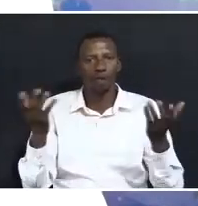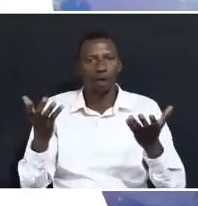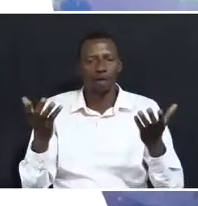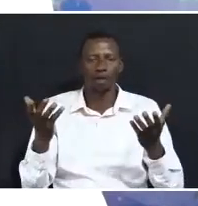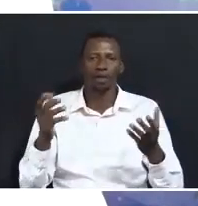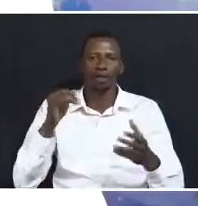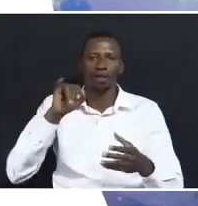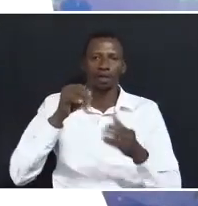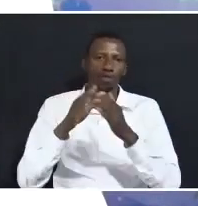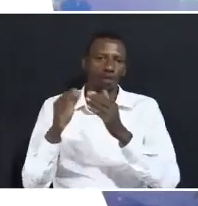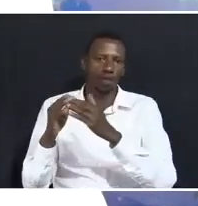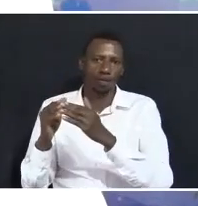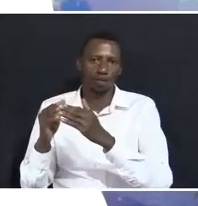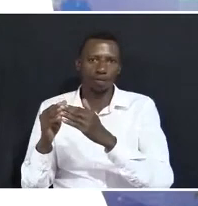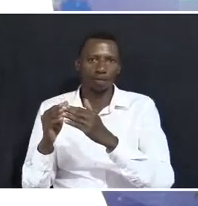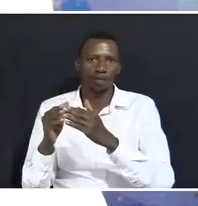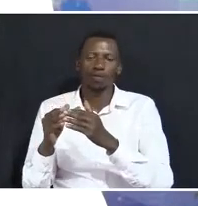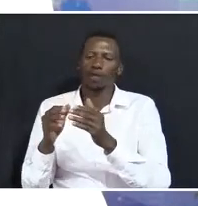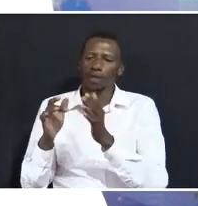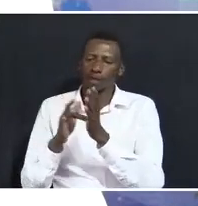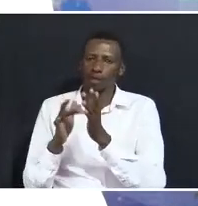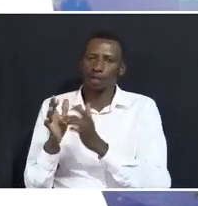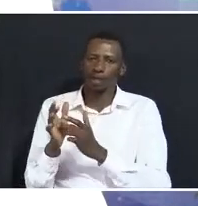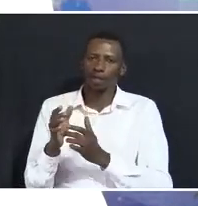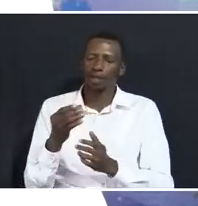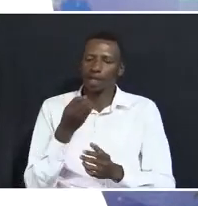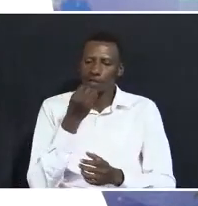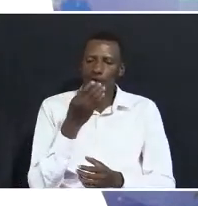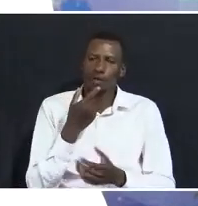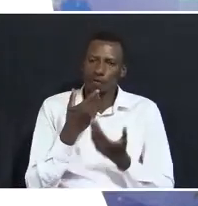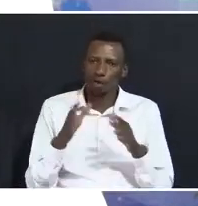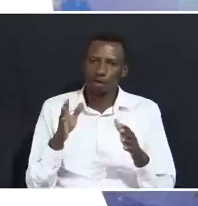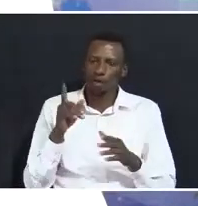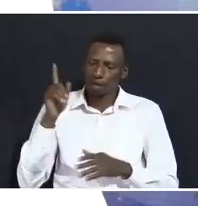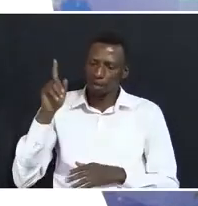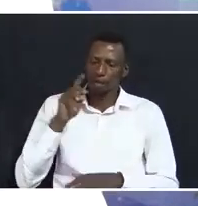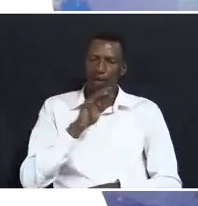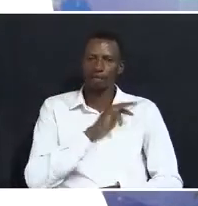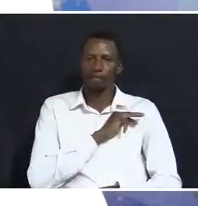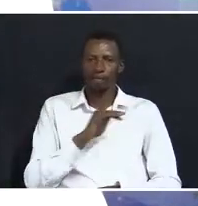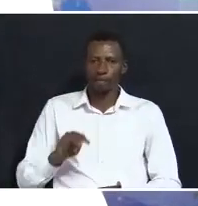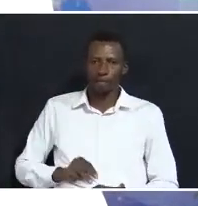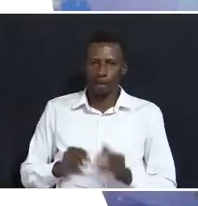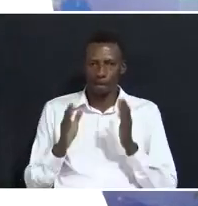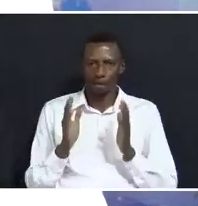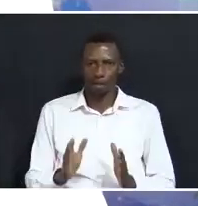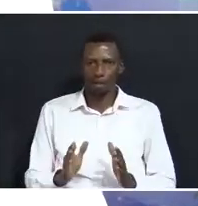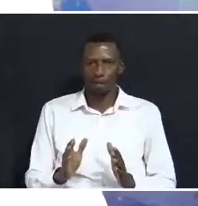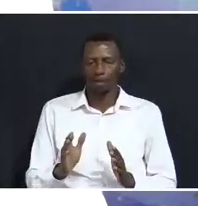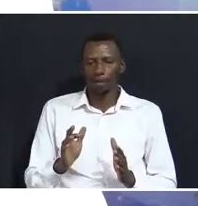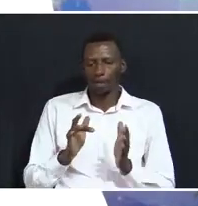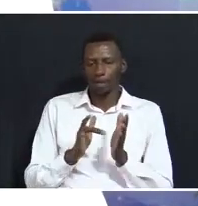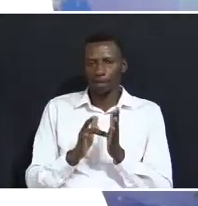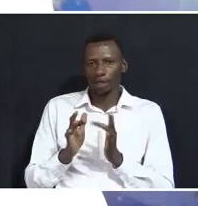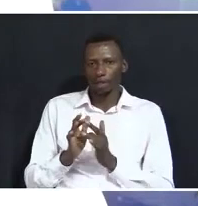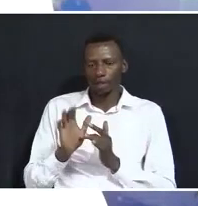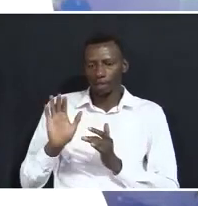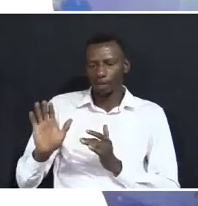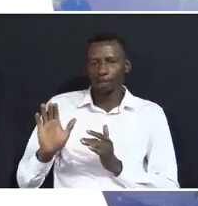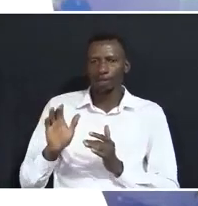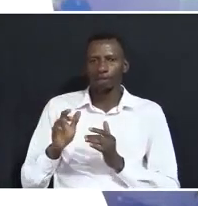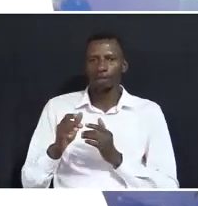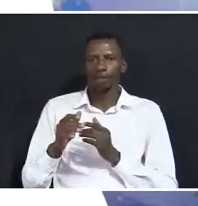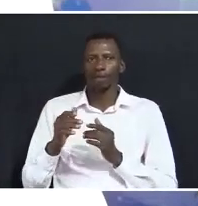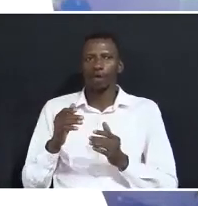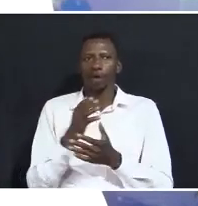that he was the Messiah. And his brethren and his mother desired that he will now come